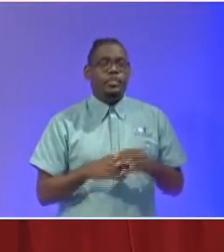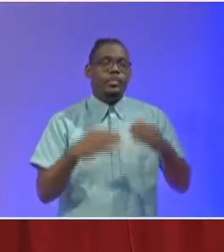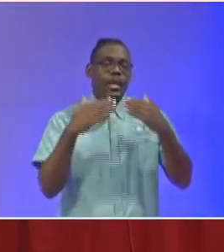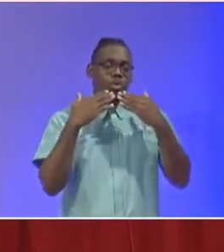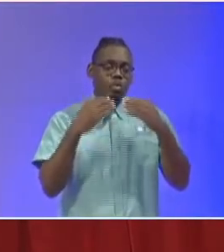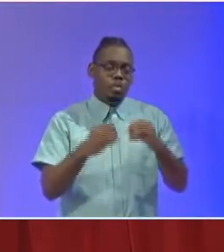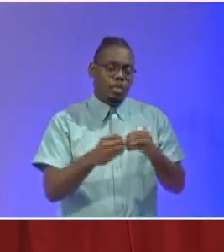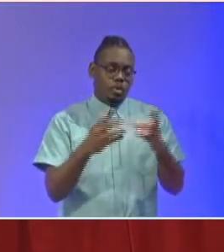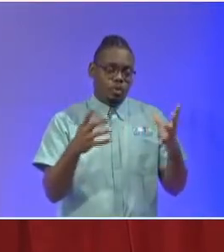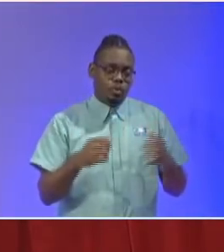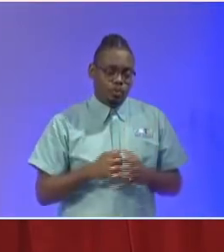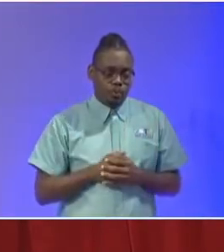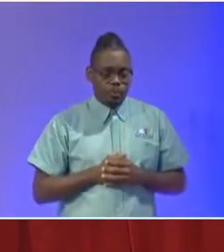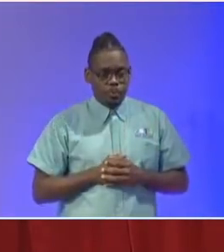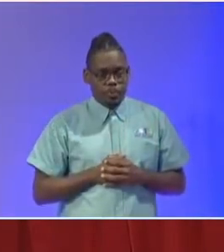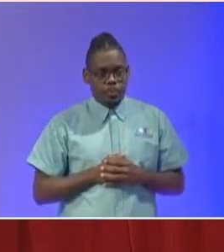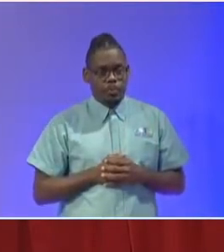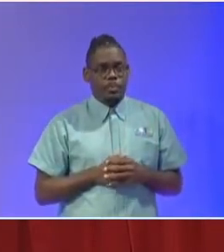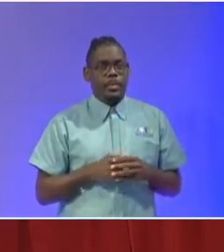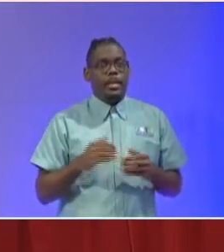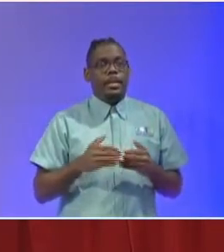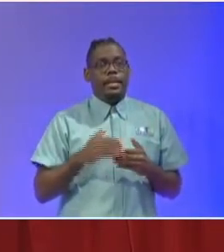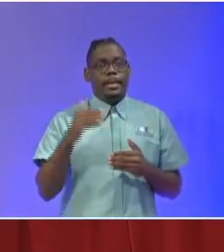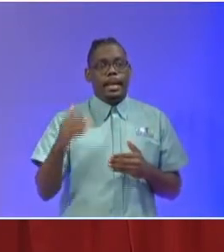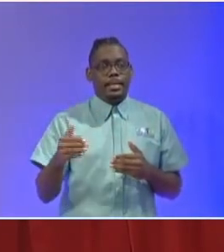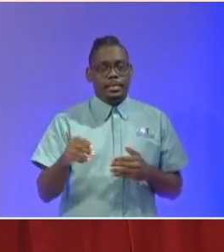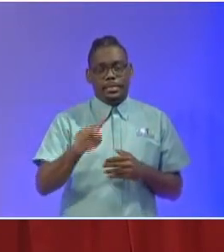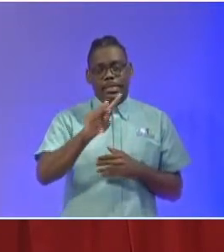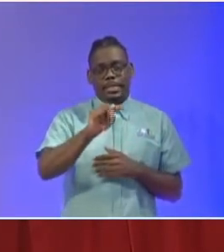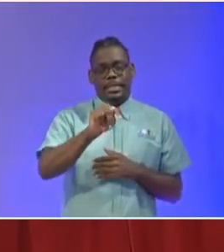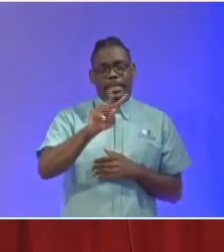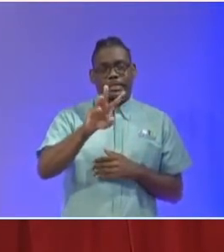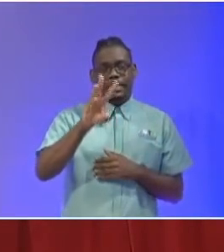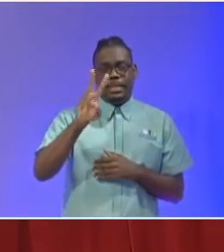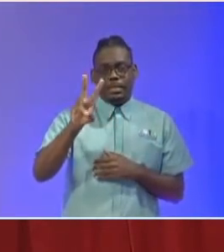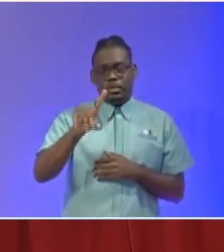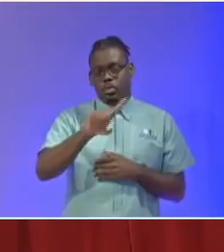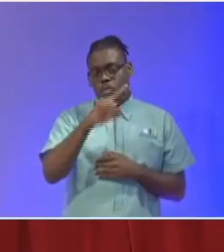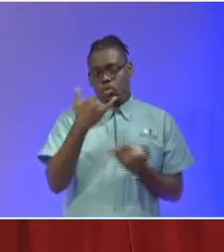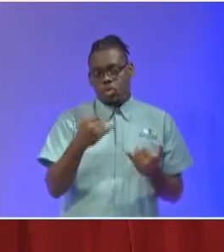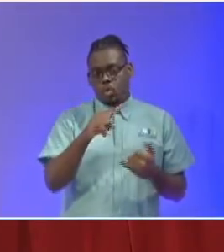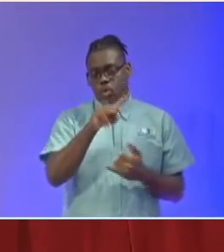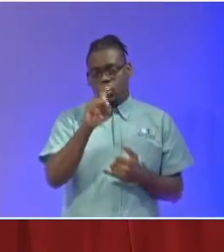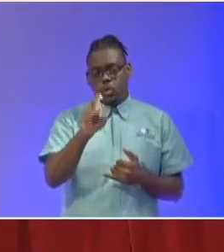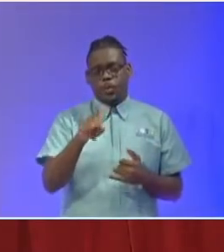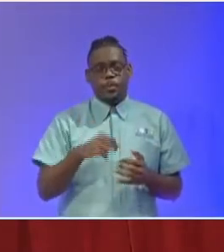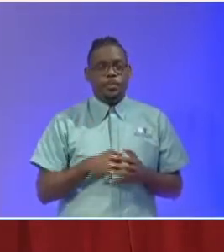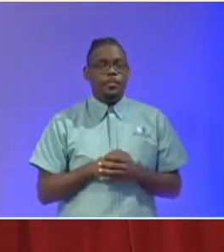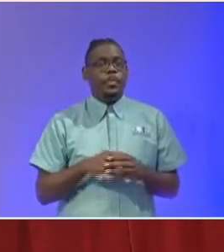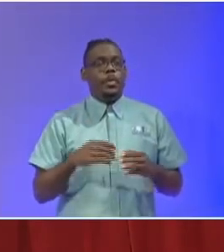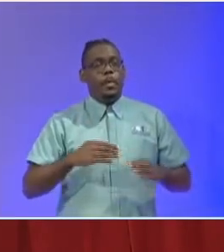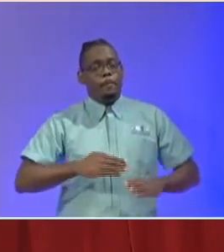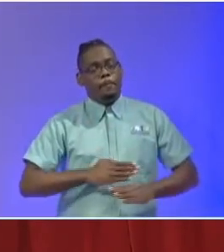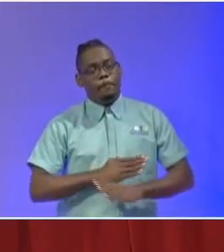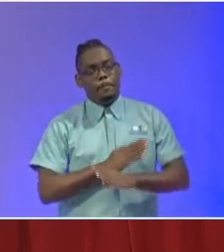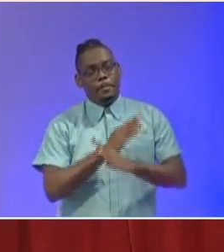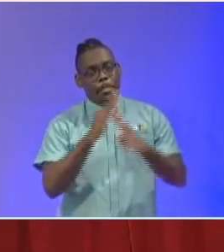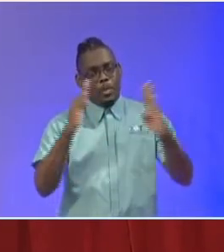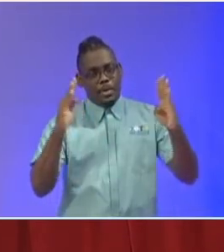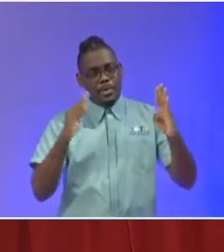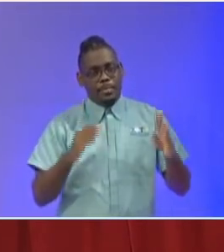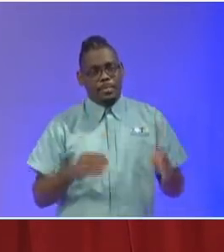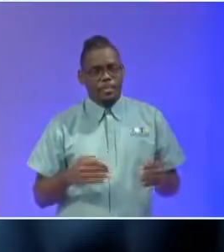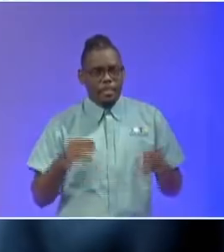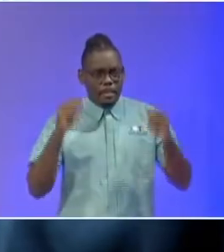Sujit Singh. And we go to TV6 for your two questions. Good morning. Good morning, everyone. Minister,